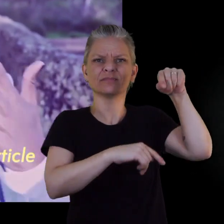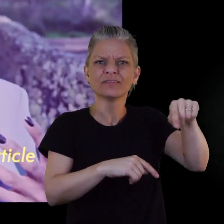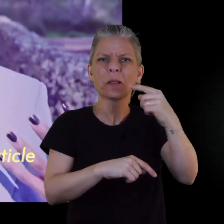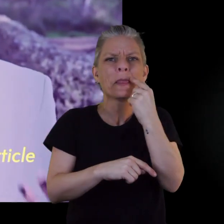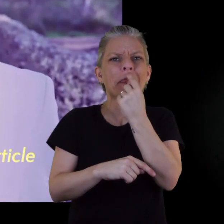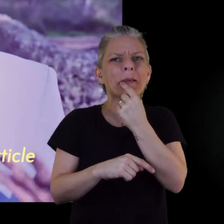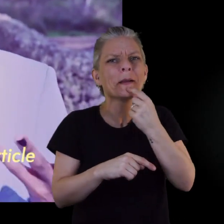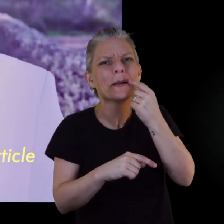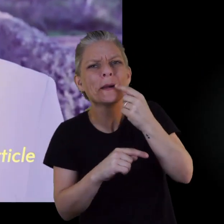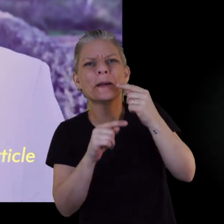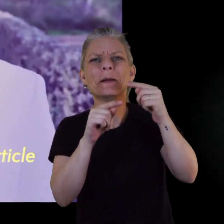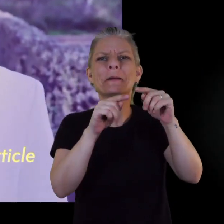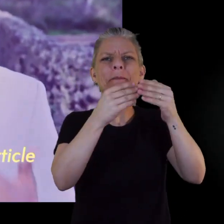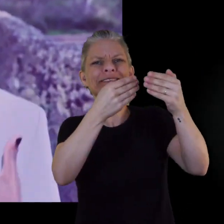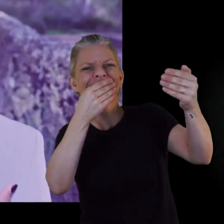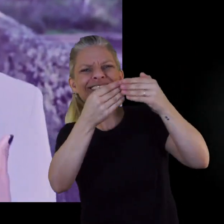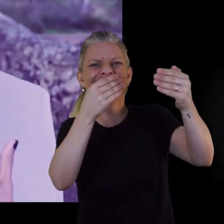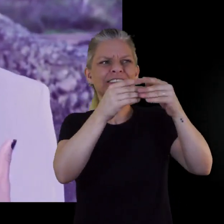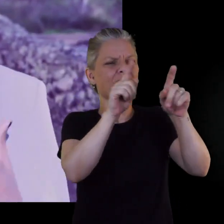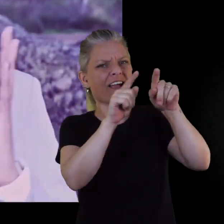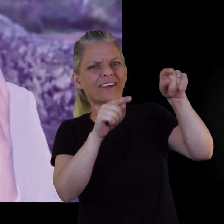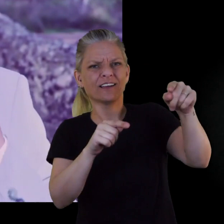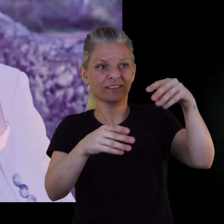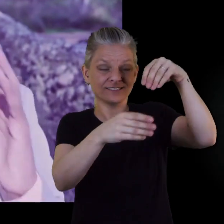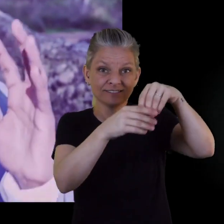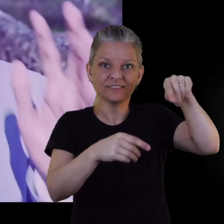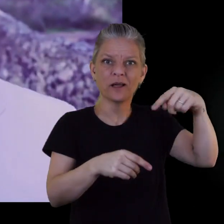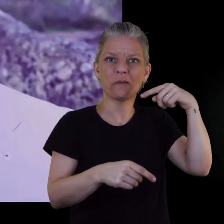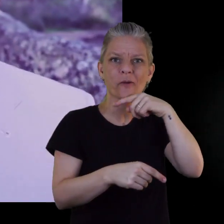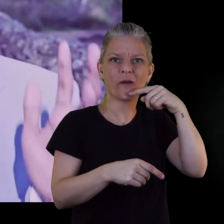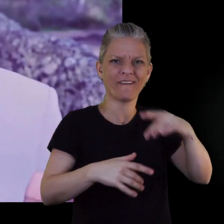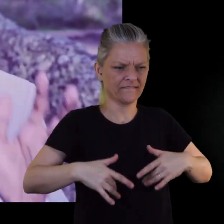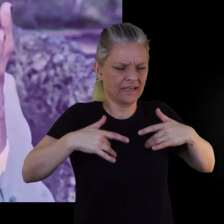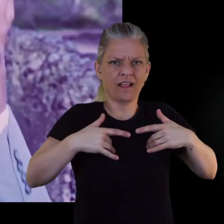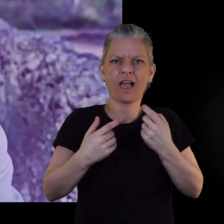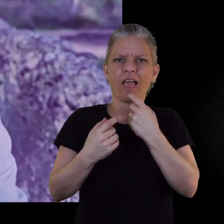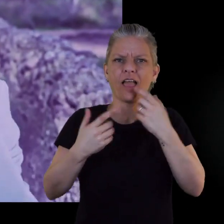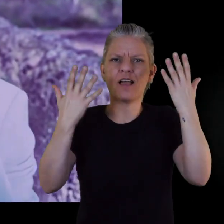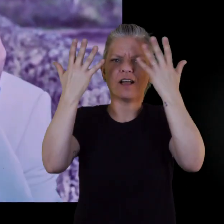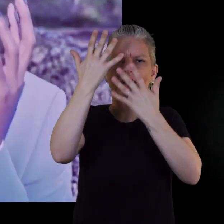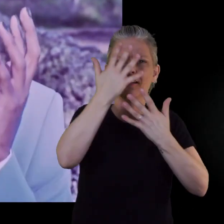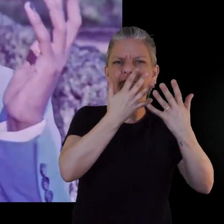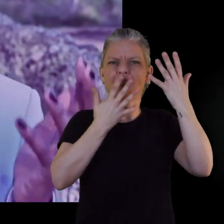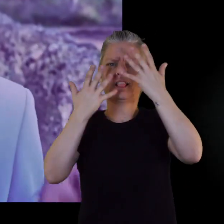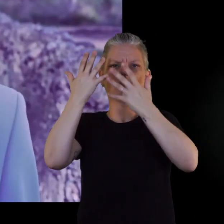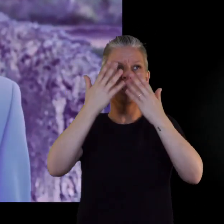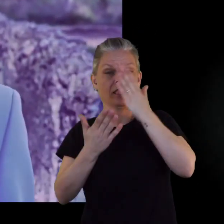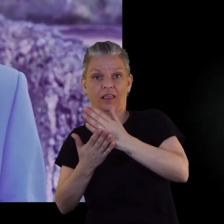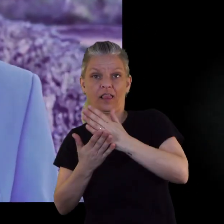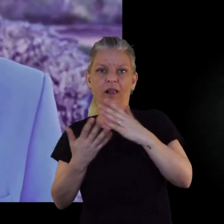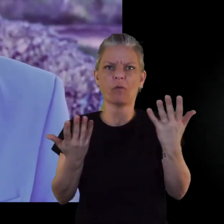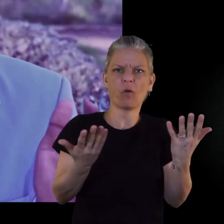iridescence, some lips avoid distance like particle elixirs. Inside the boy, feeling his skin of glass, losing masked fiction or simply existing as